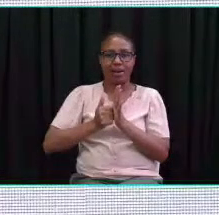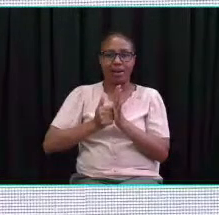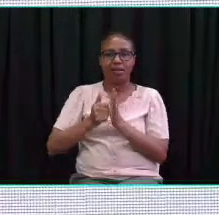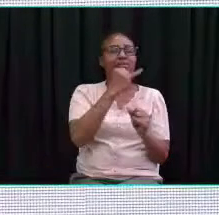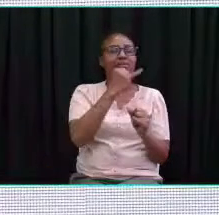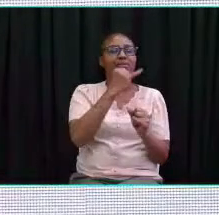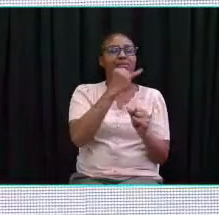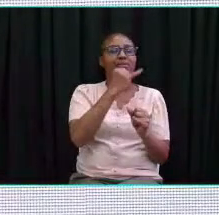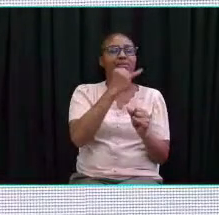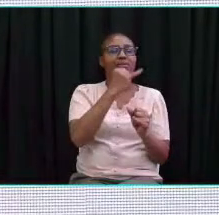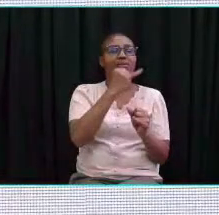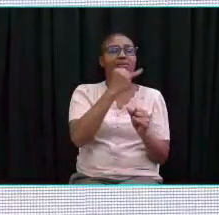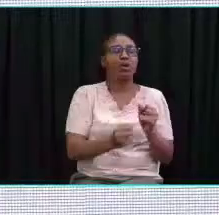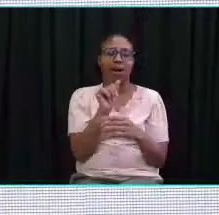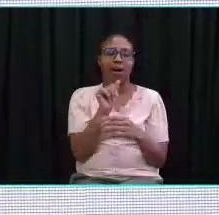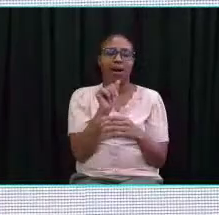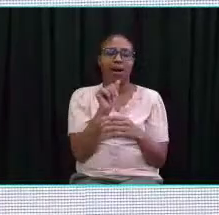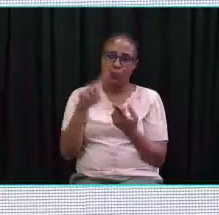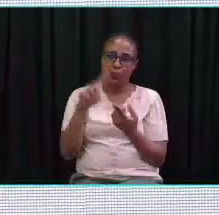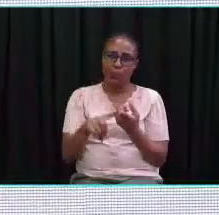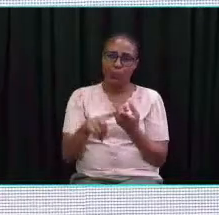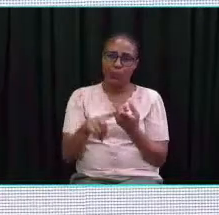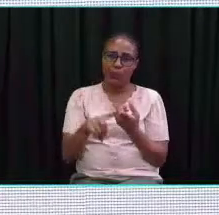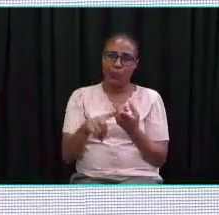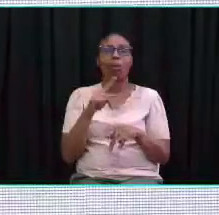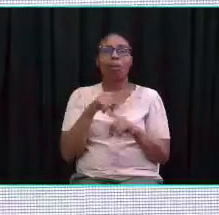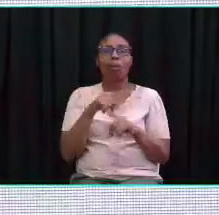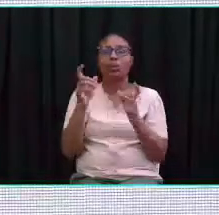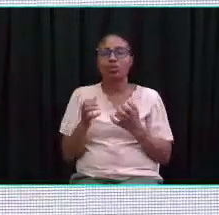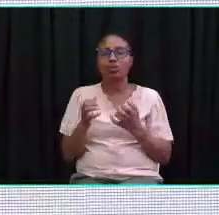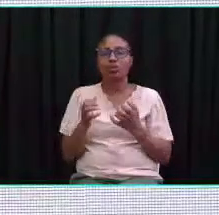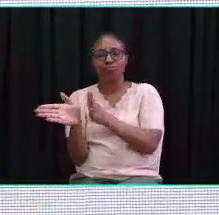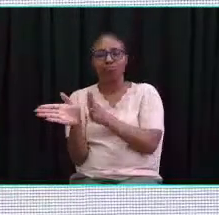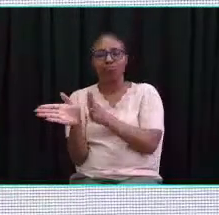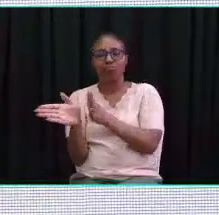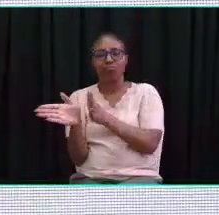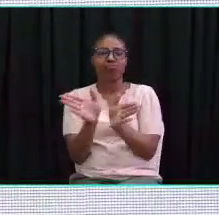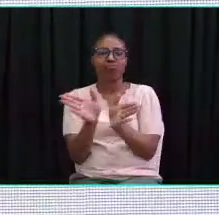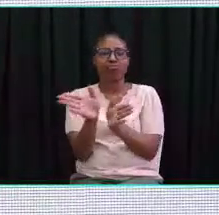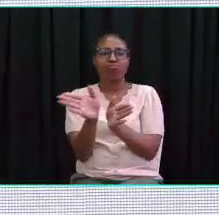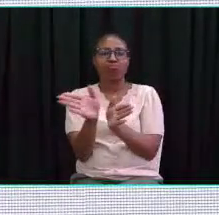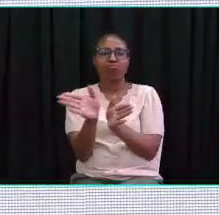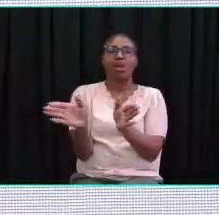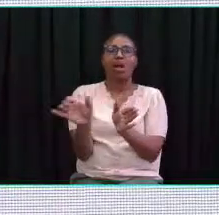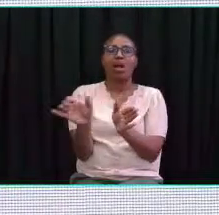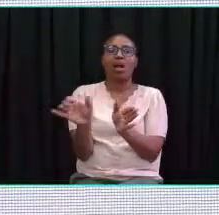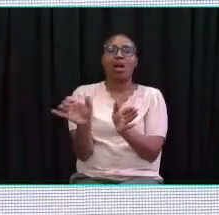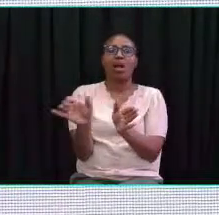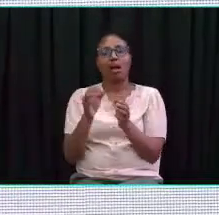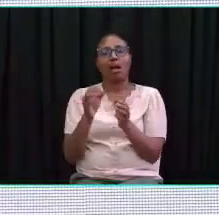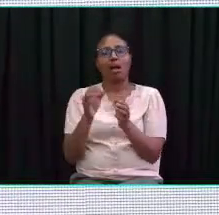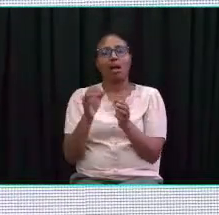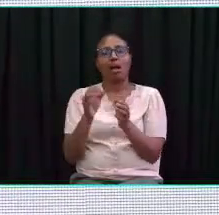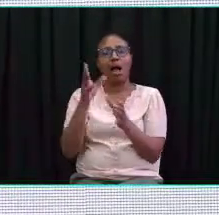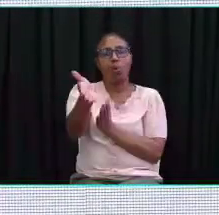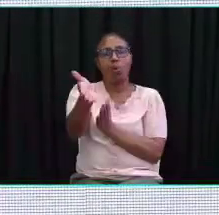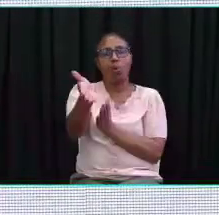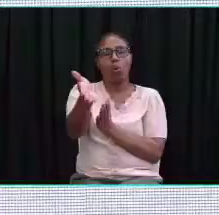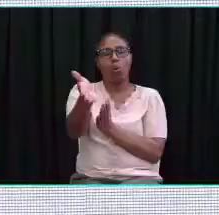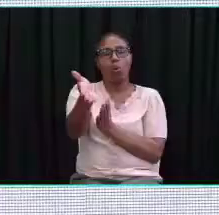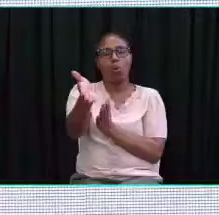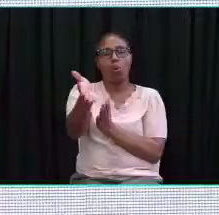has now that SGR is moving all the way to Kimu, but you still need to feed other towns and other cities along